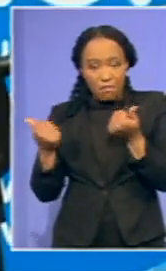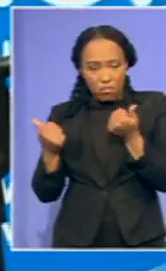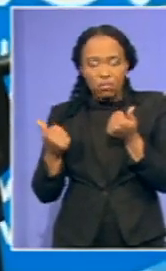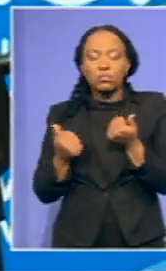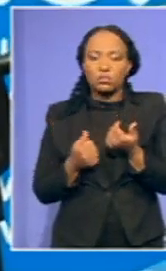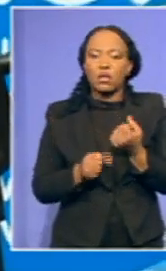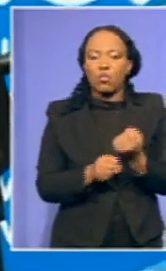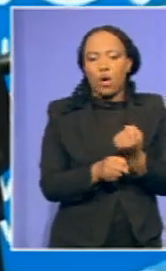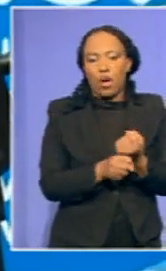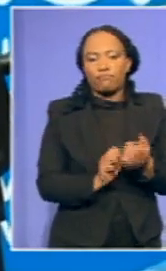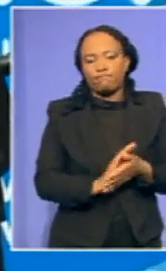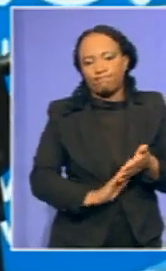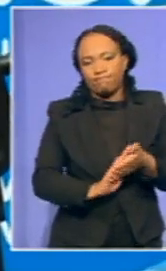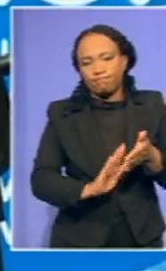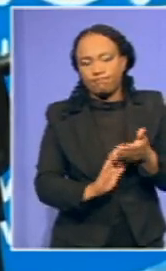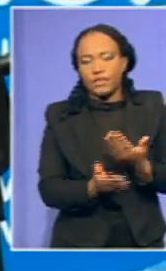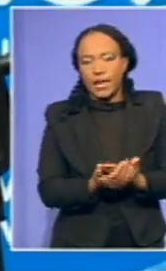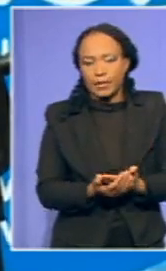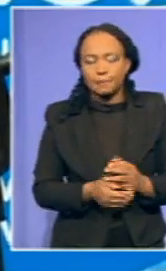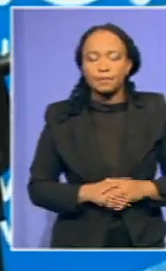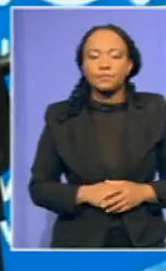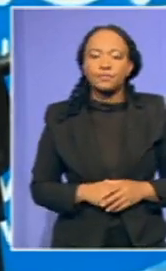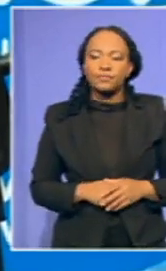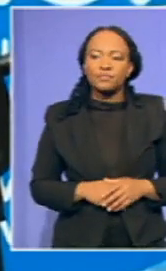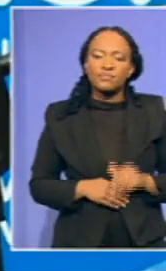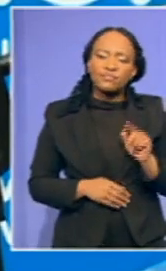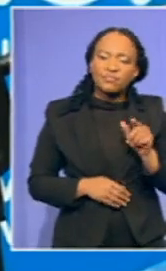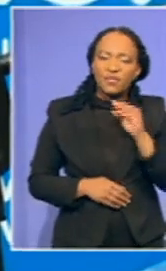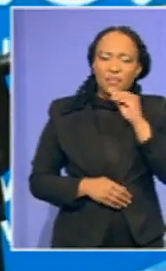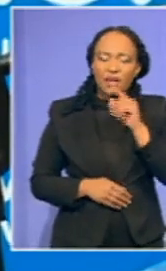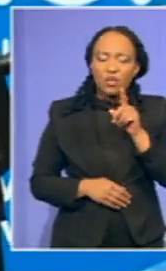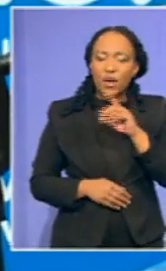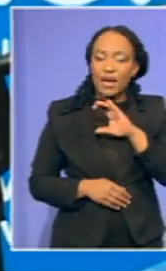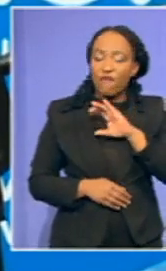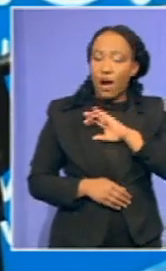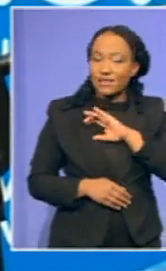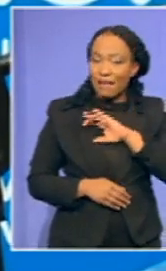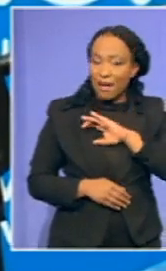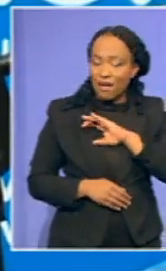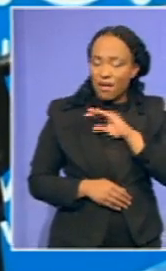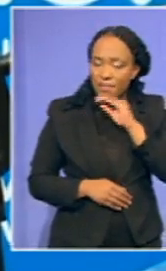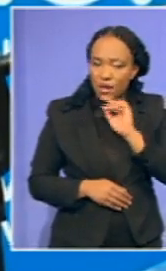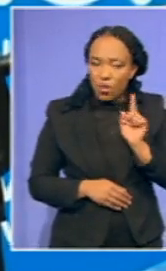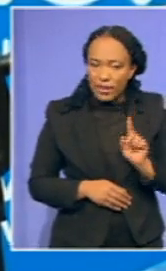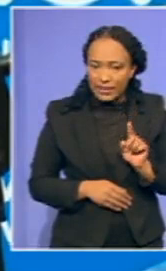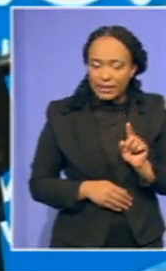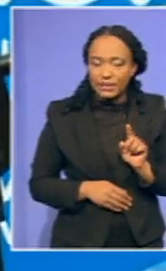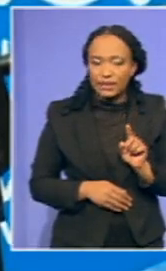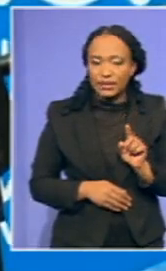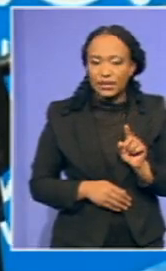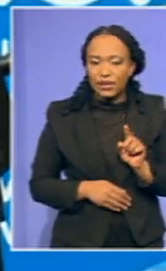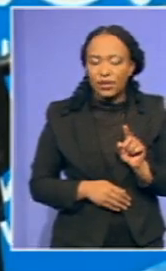work. What does this mean in the consumer term? It means we are going to have